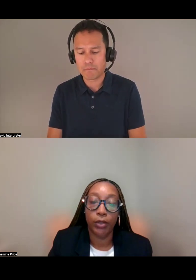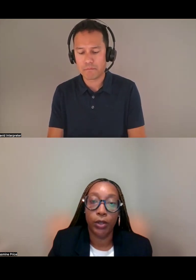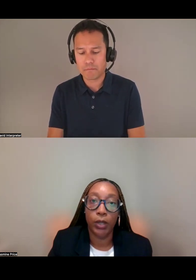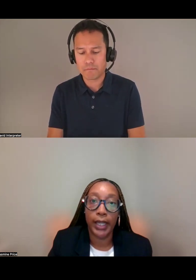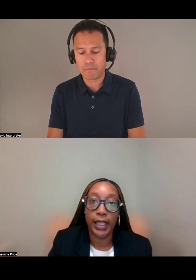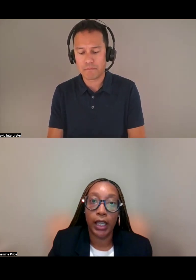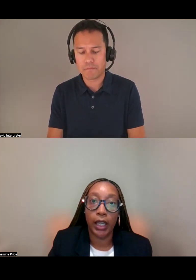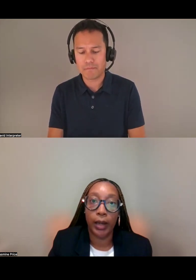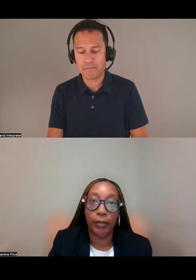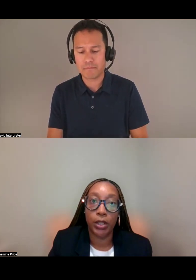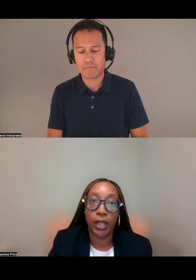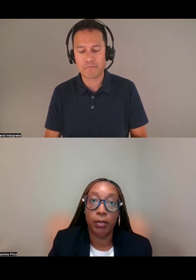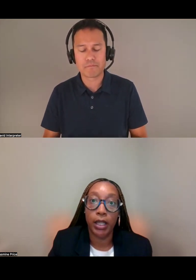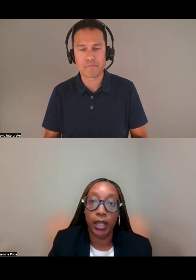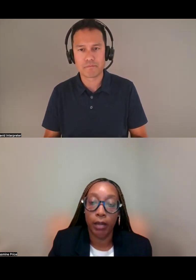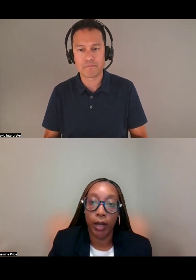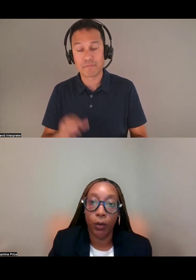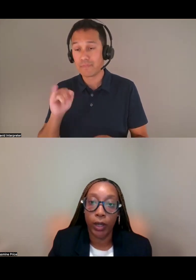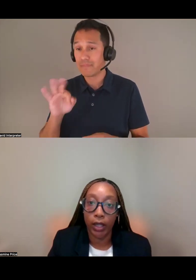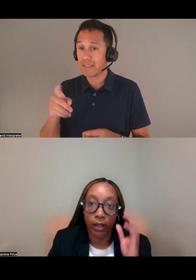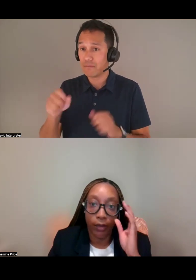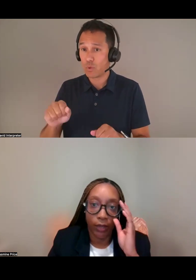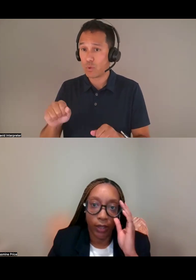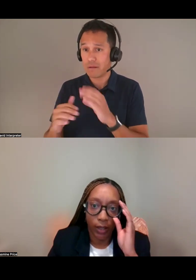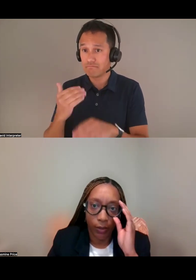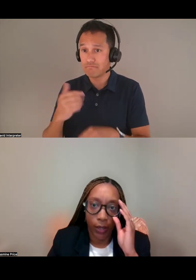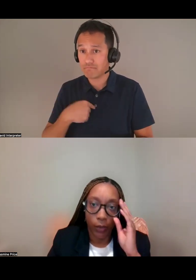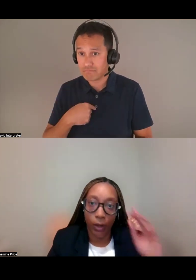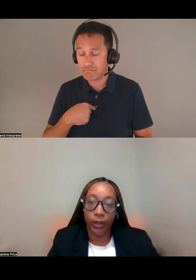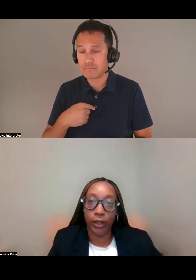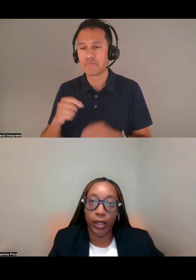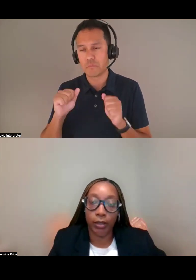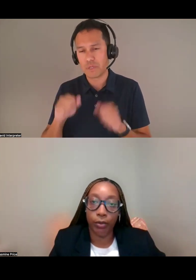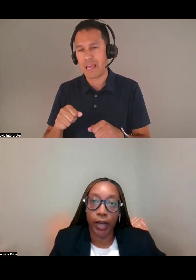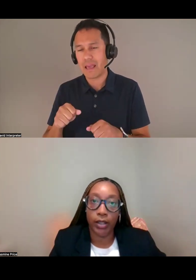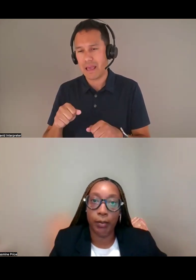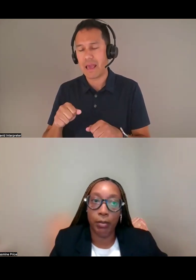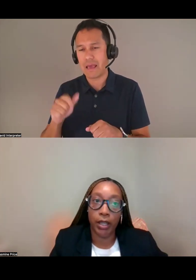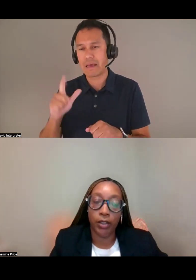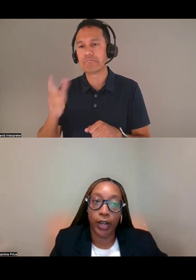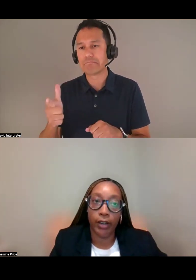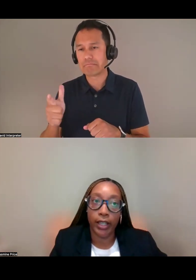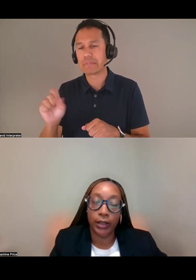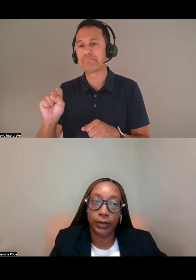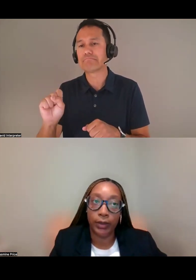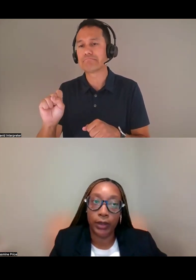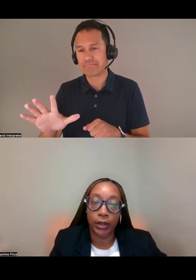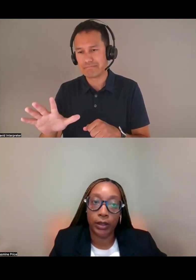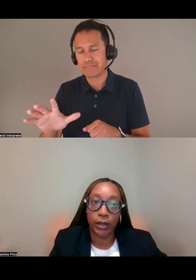So if you can send me an email, we can definitely follow up with the list of providers that may be in your